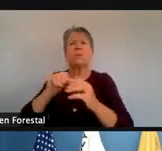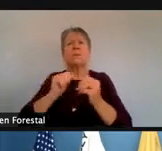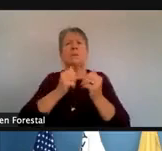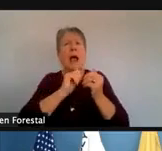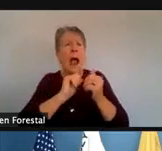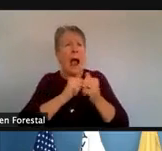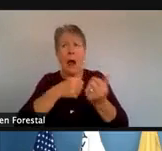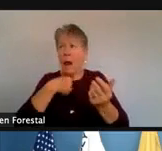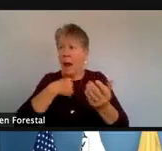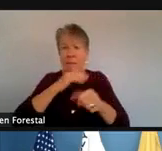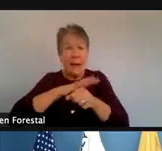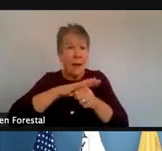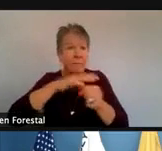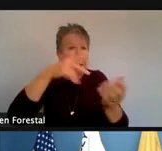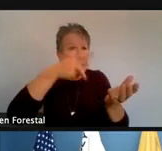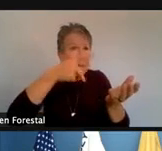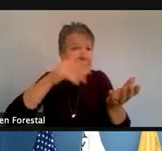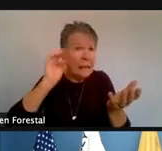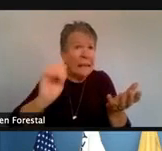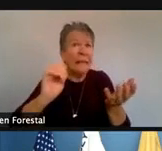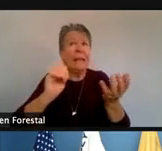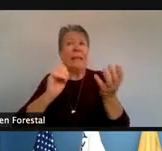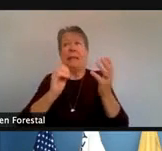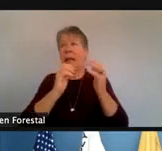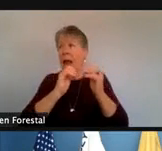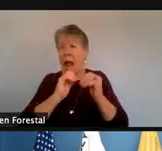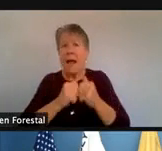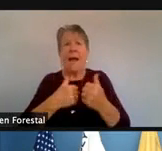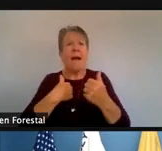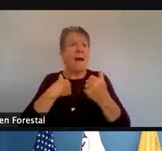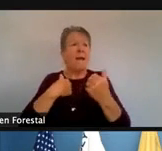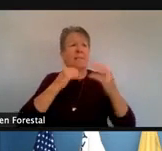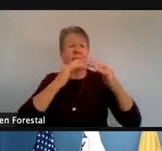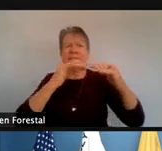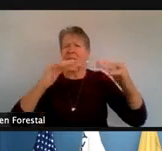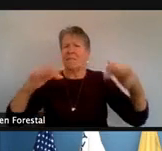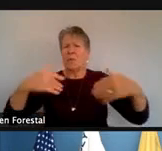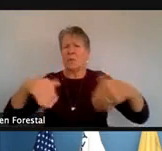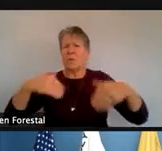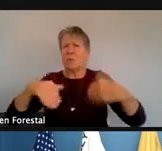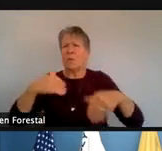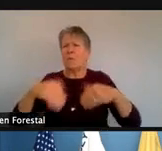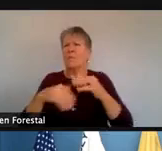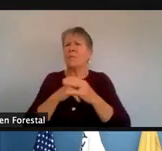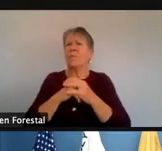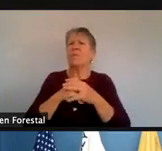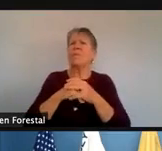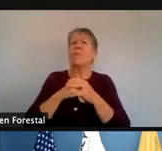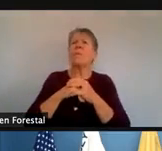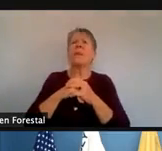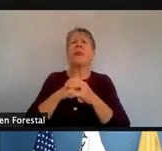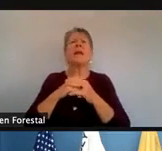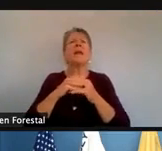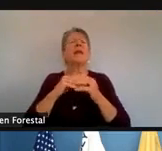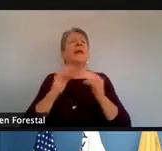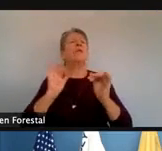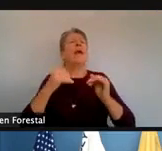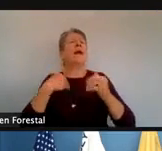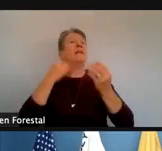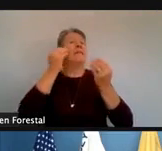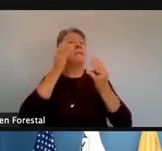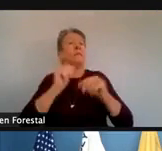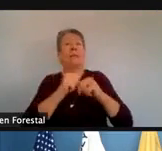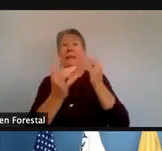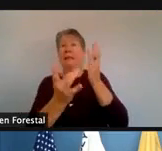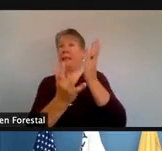federal interoperability, information technology, and data flow management to monitor and track all doses